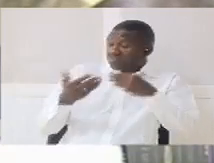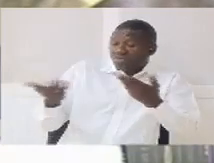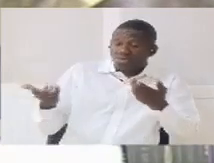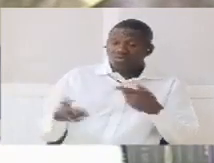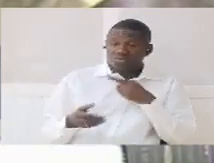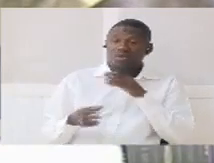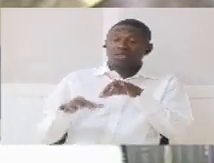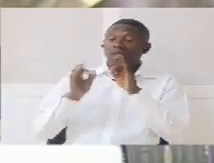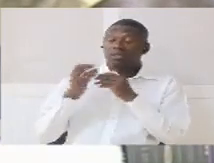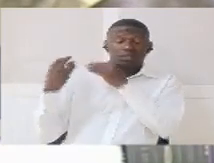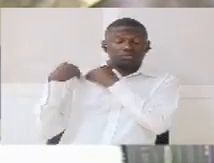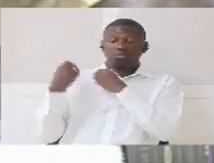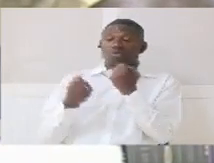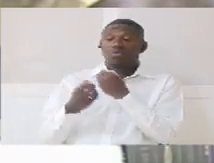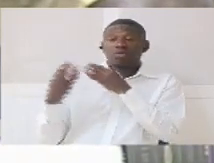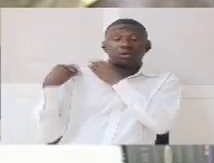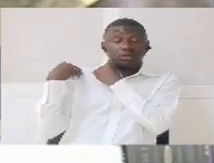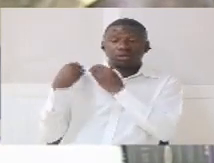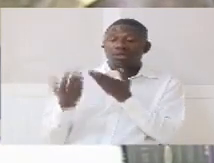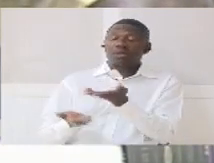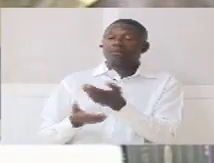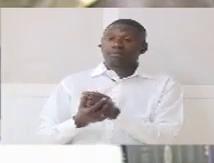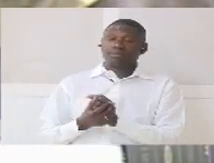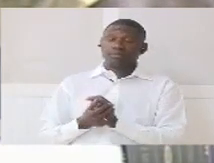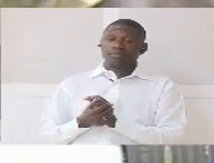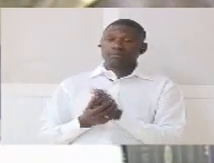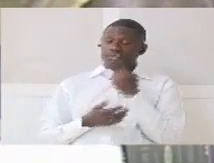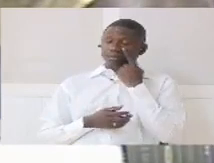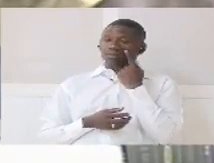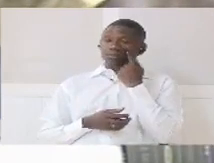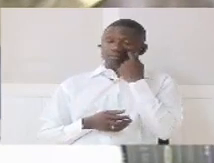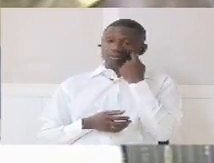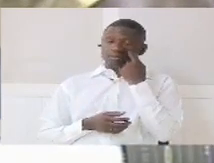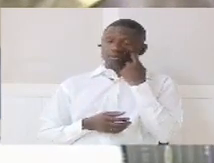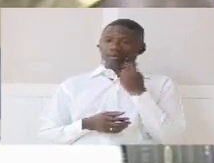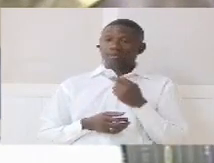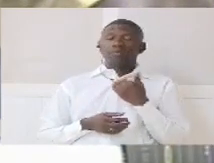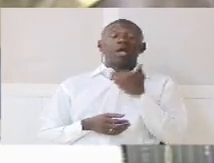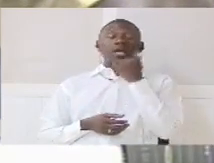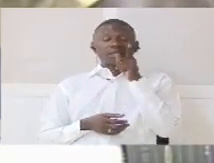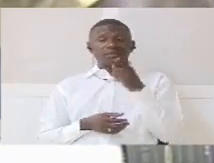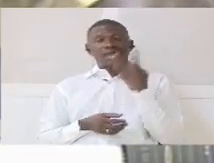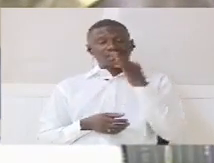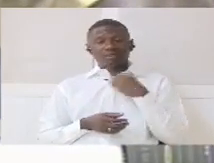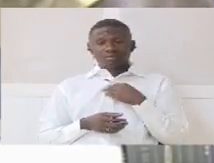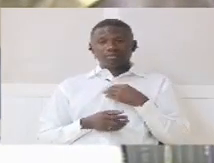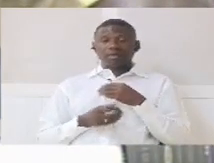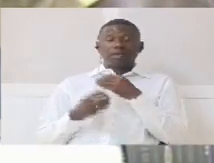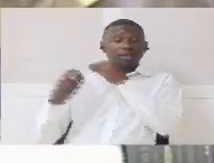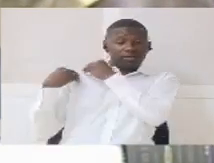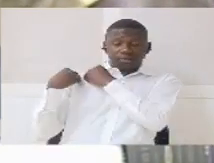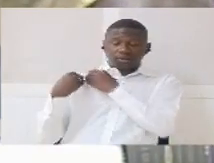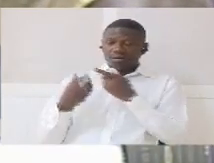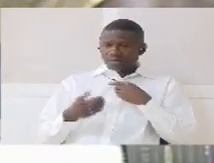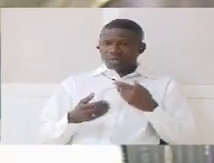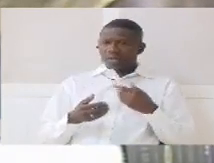responsibility because I was the officer in charge. And I said to him, no. I asked him, If I am officer in charge, am I always